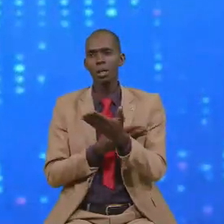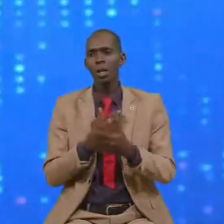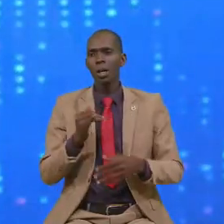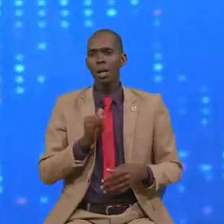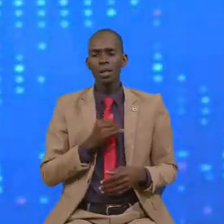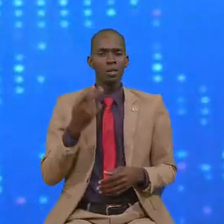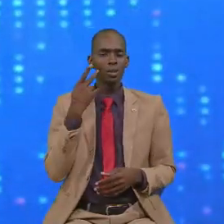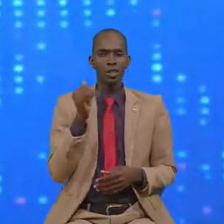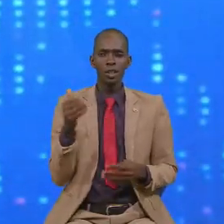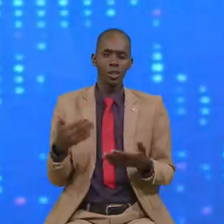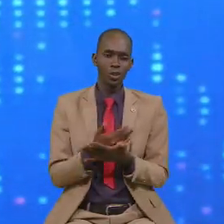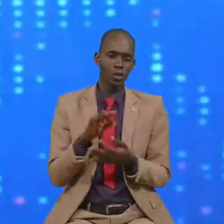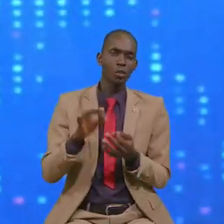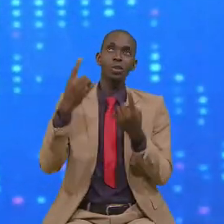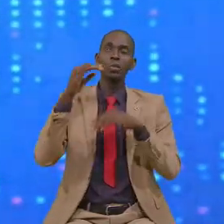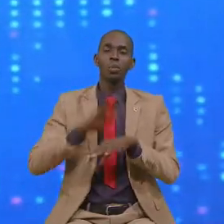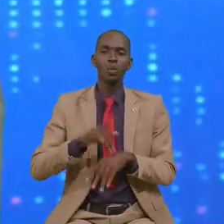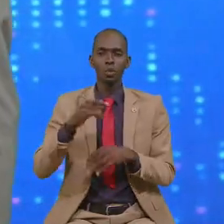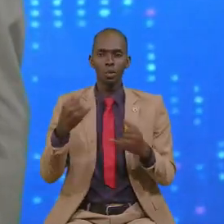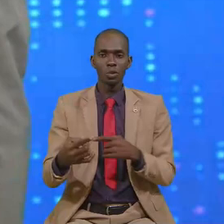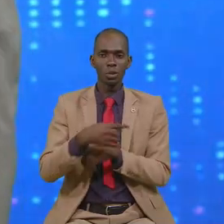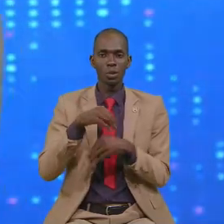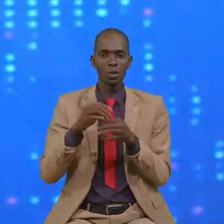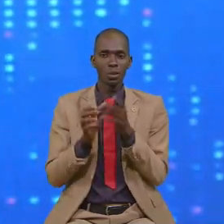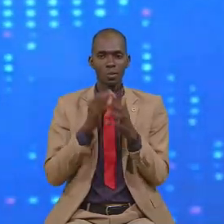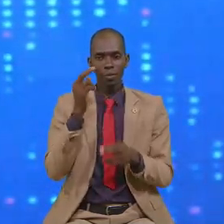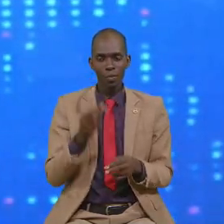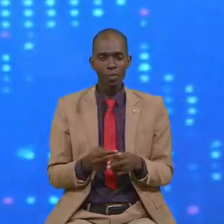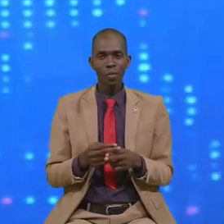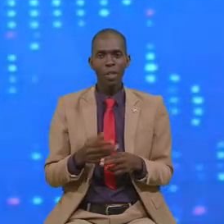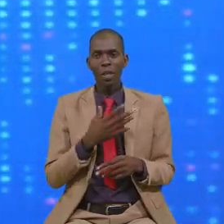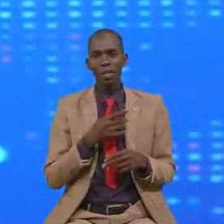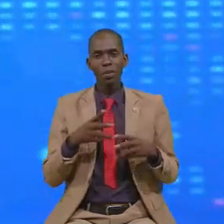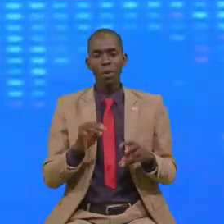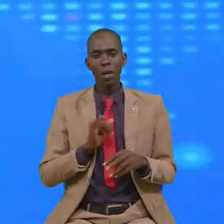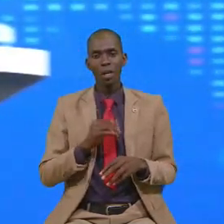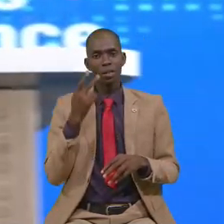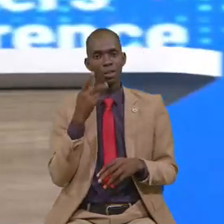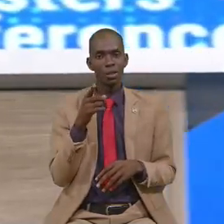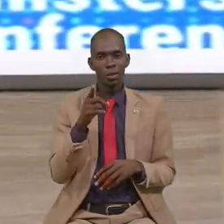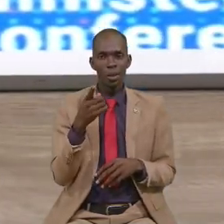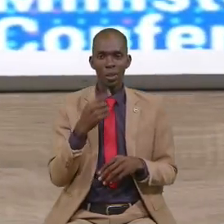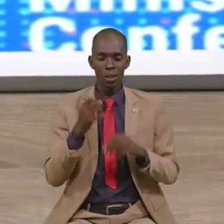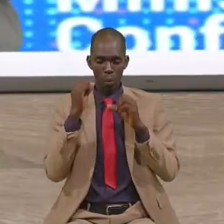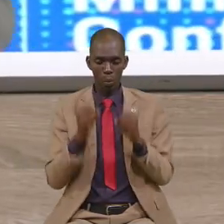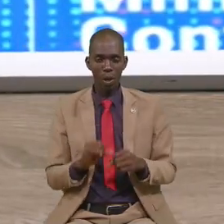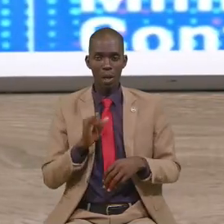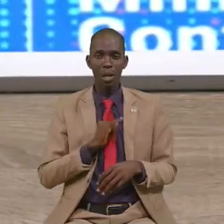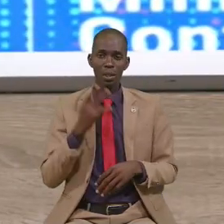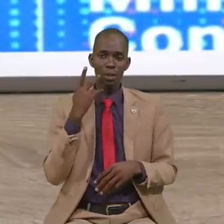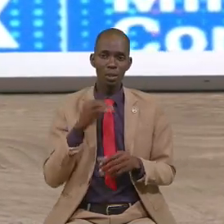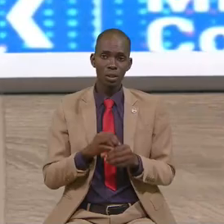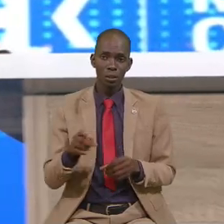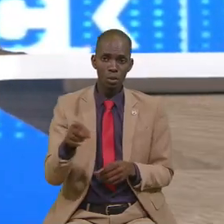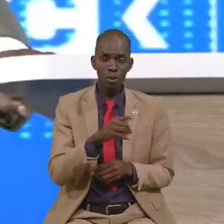spirit coming upon you today. Yeah. And the way I see you, the power I see in you today, you